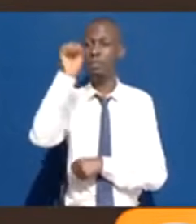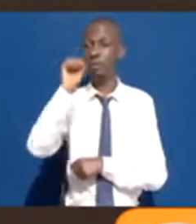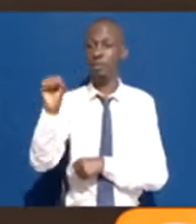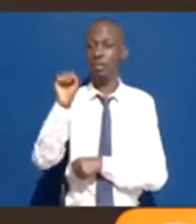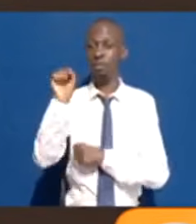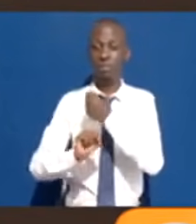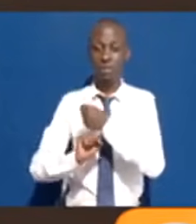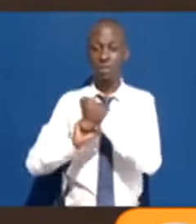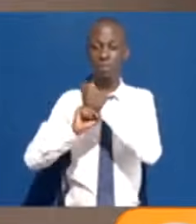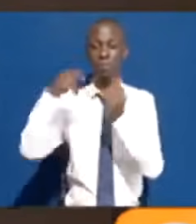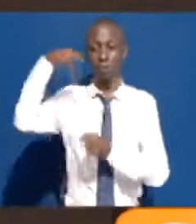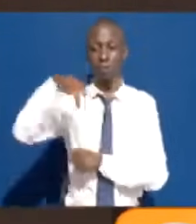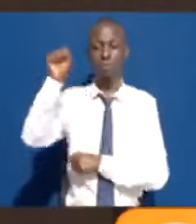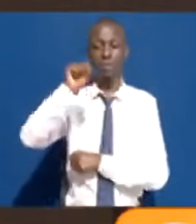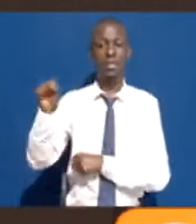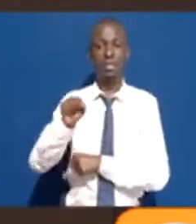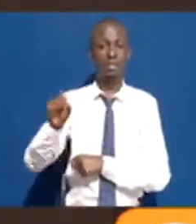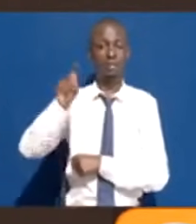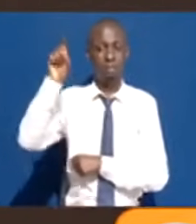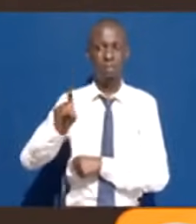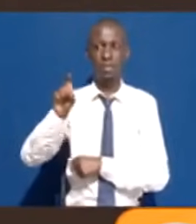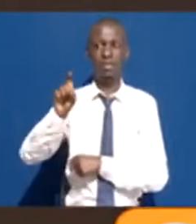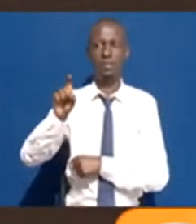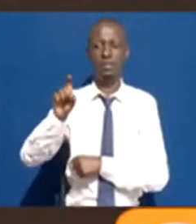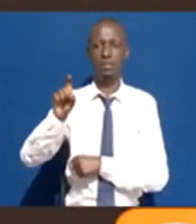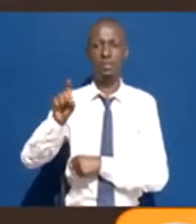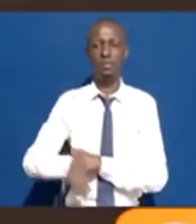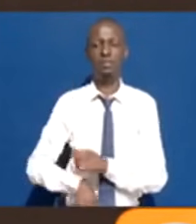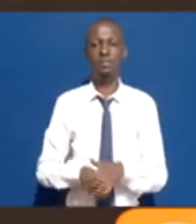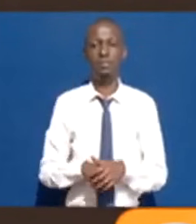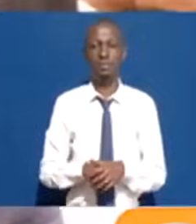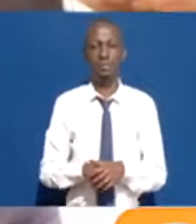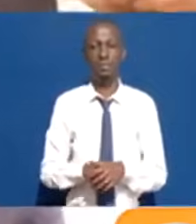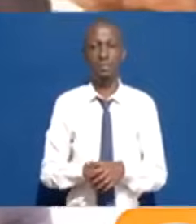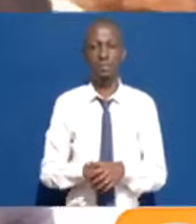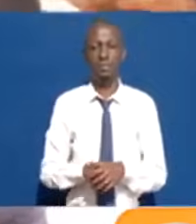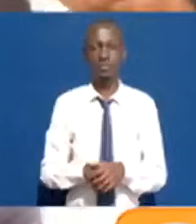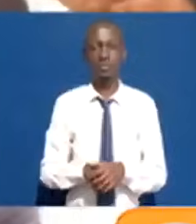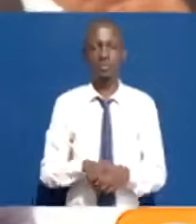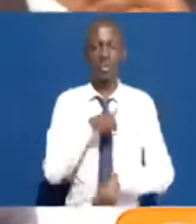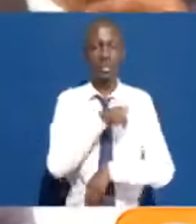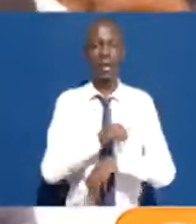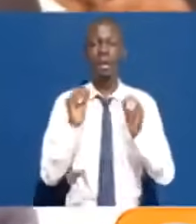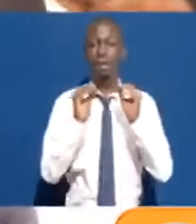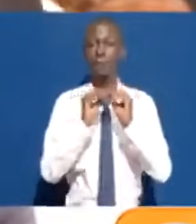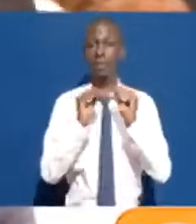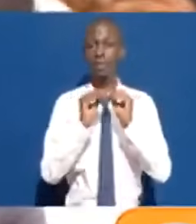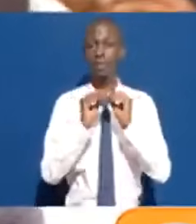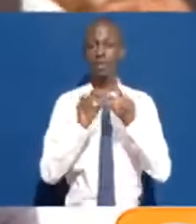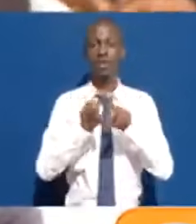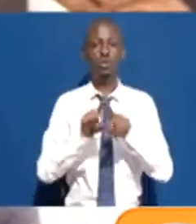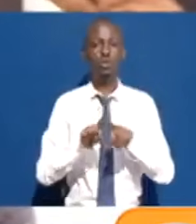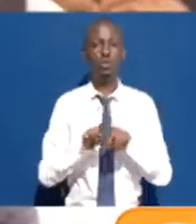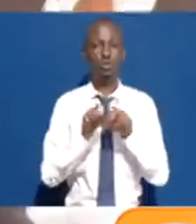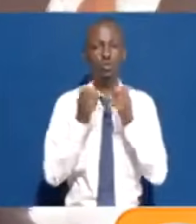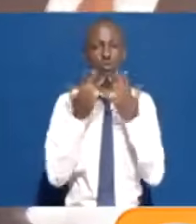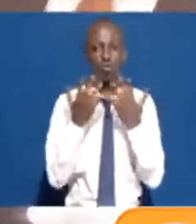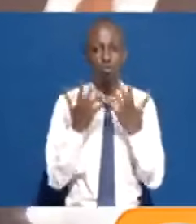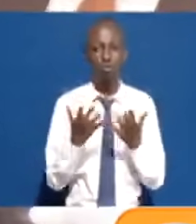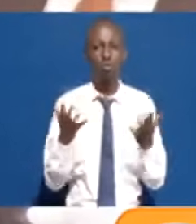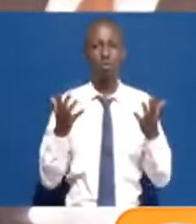CSS must support their PSS. During the meeting, the sources also intimated that